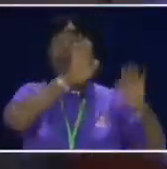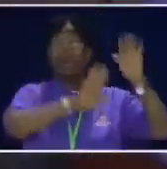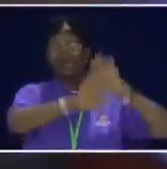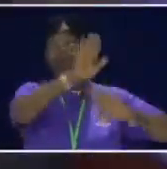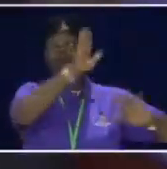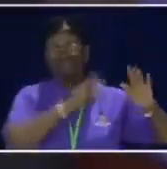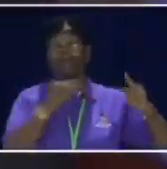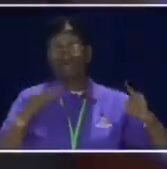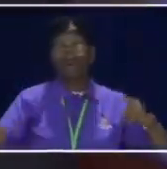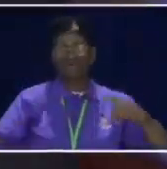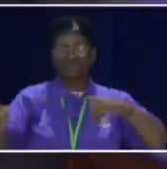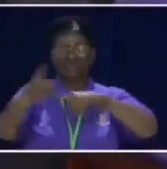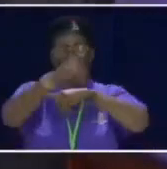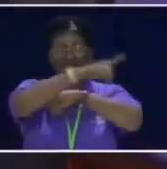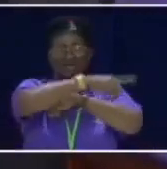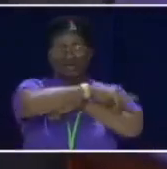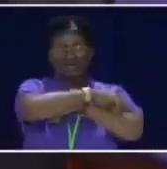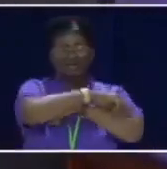Days.